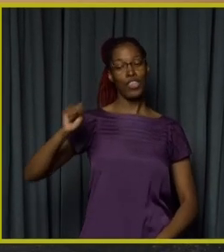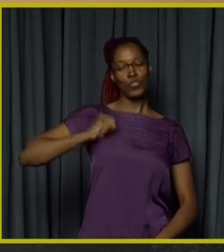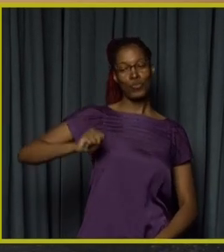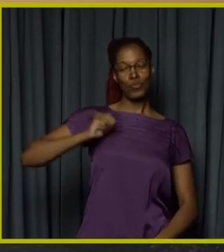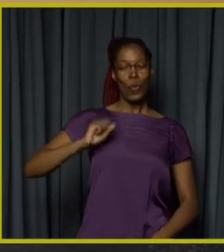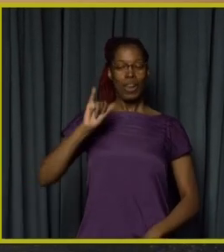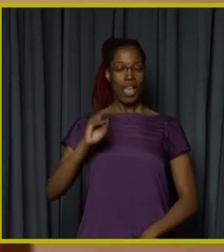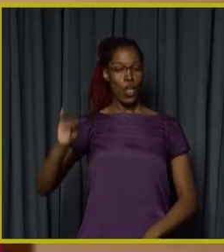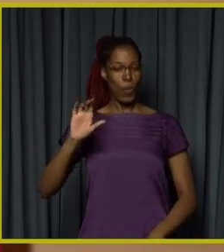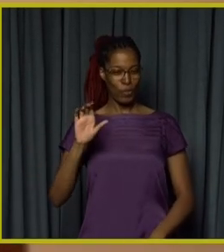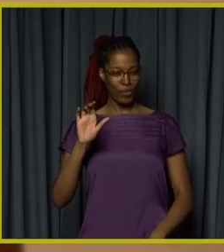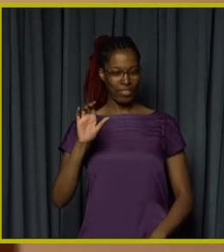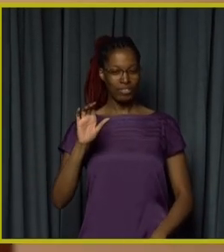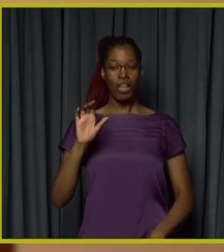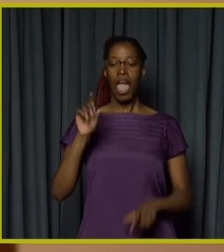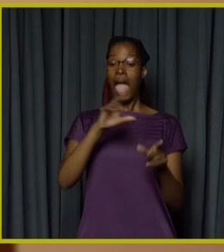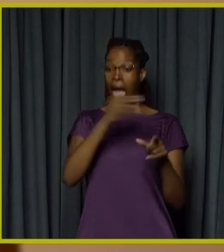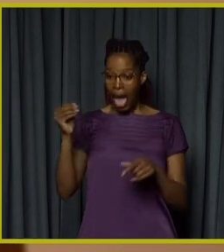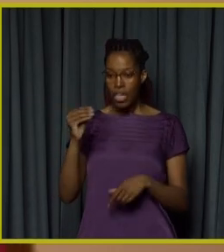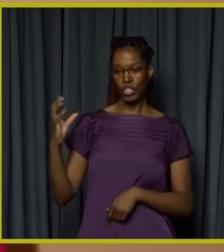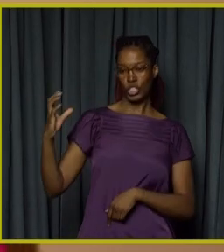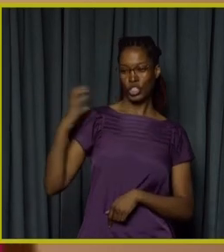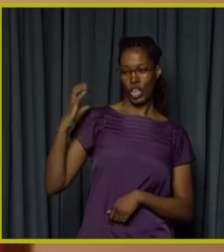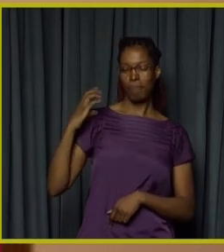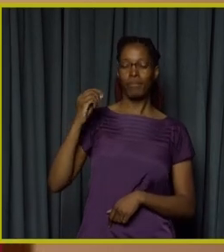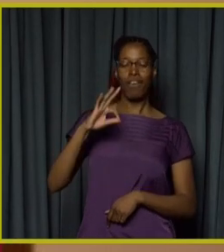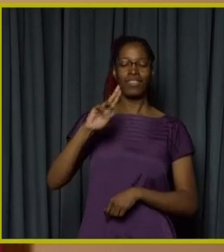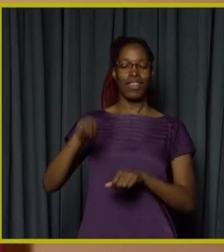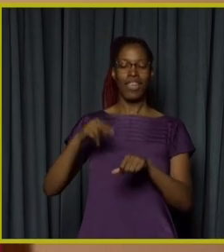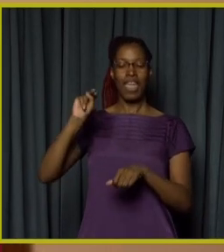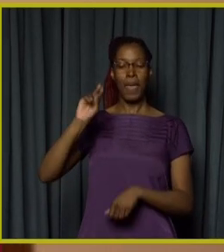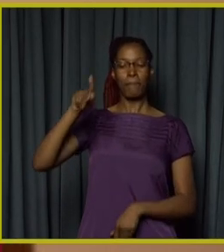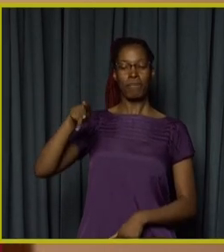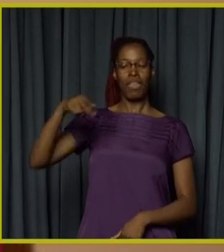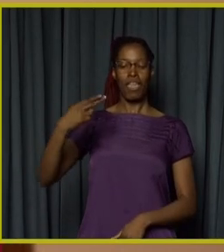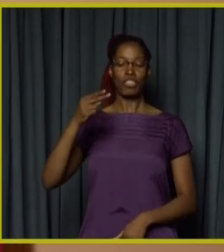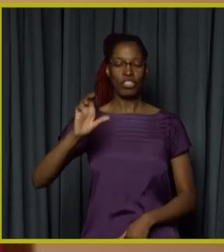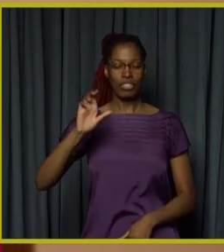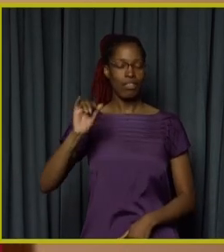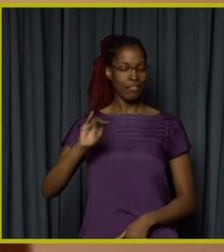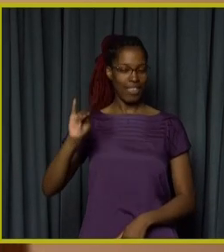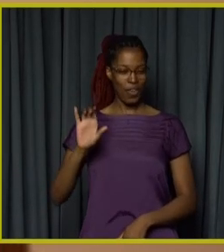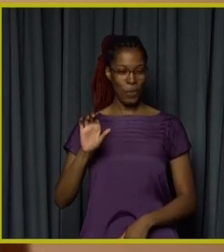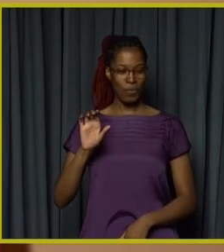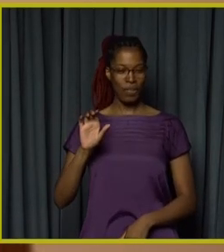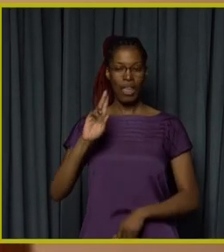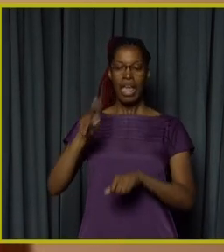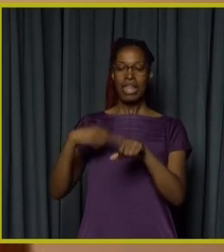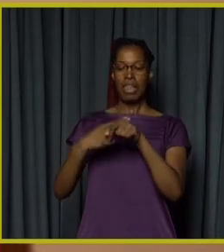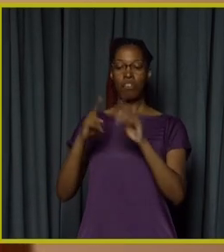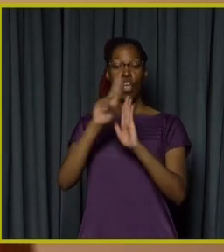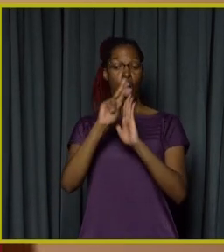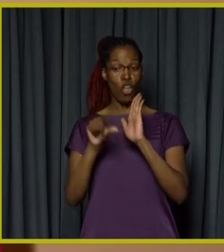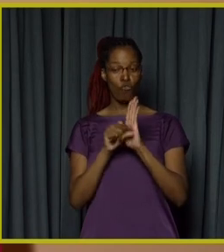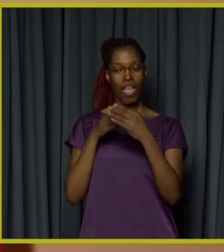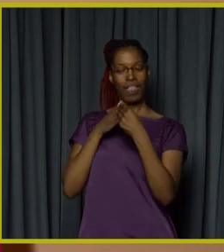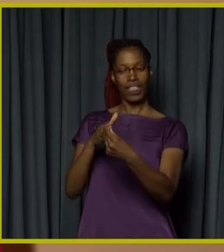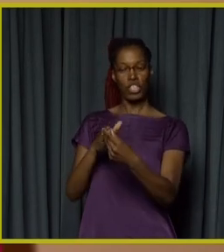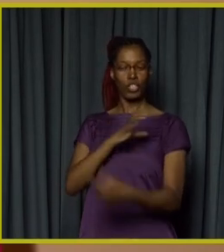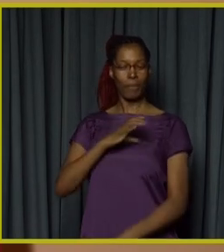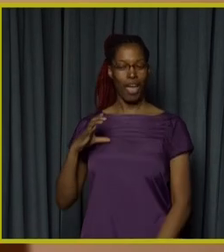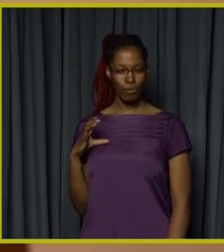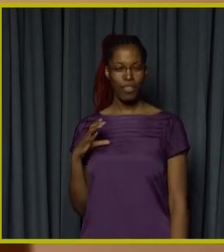Sorority Incorporated and Chairman of the National Panhellenic Council Incorporated National Undergraduate Leadership